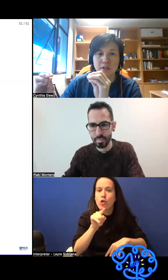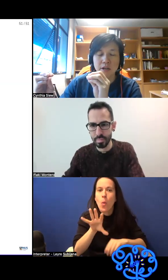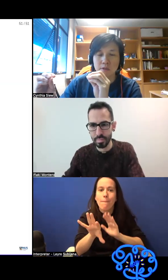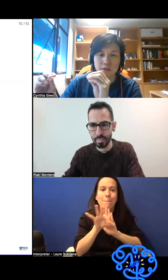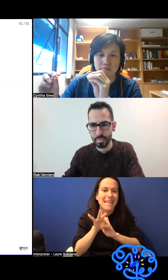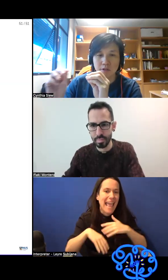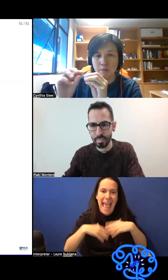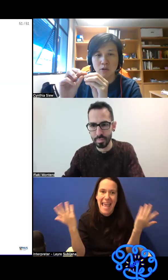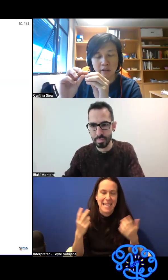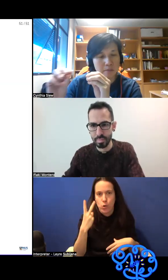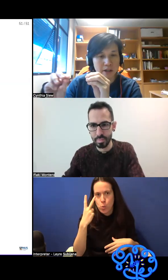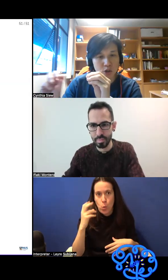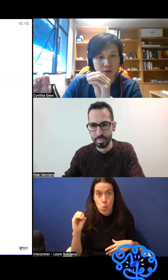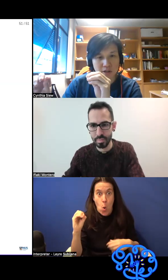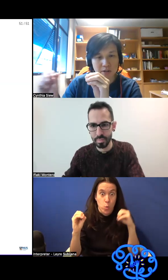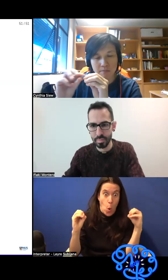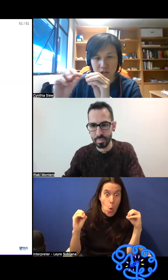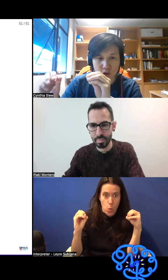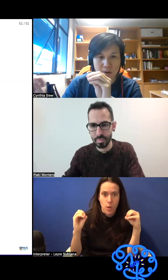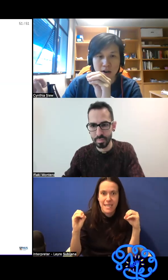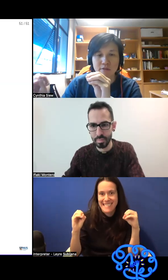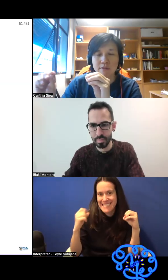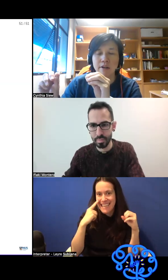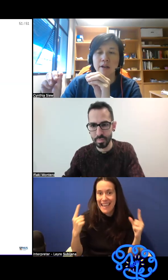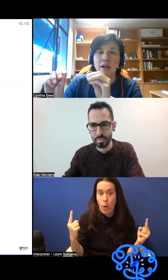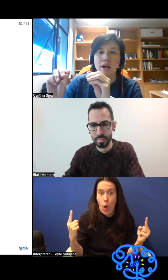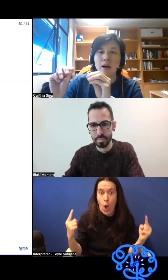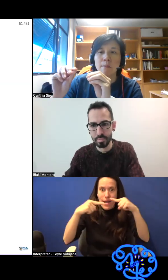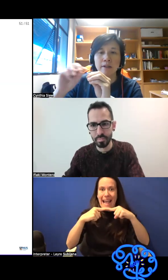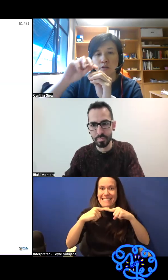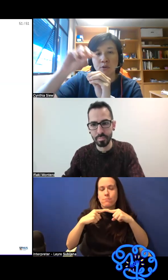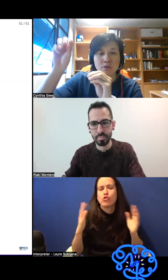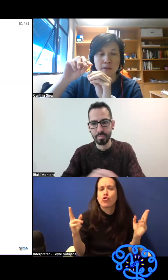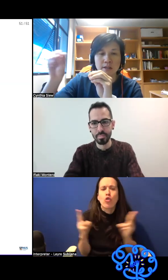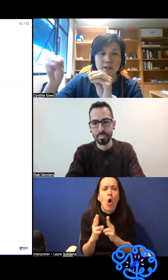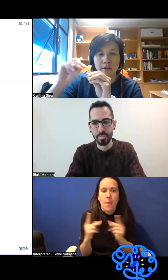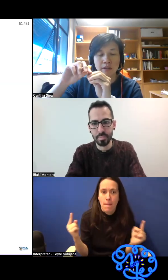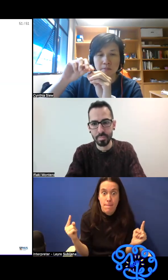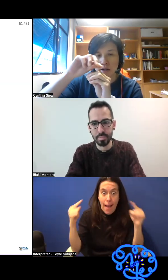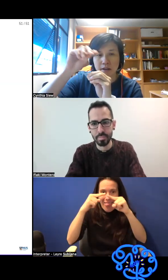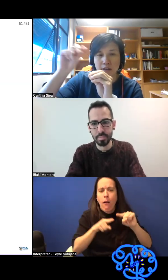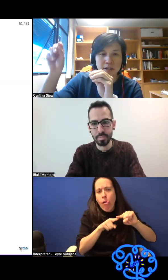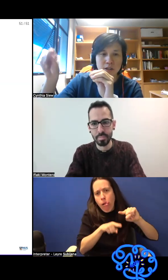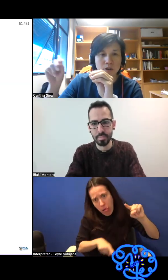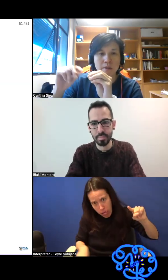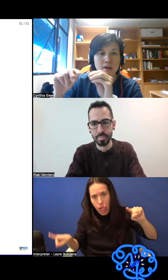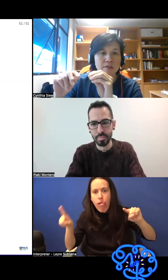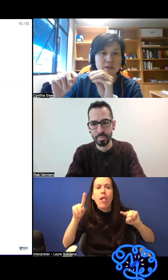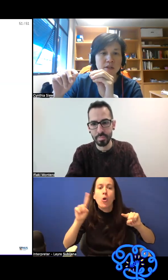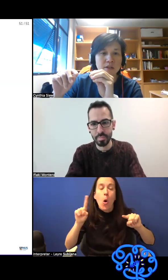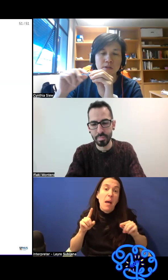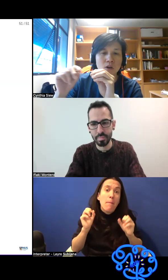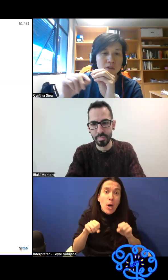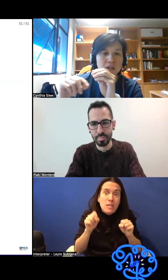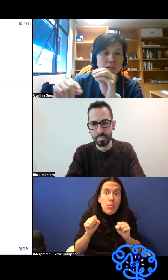nodes in a network, they'll be connected by a short path, right? But they will also be connected by other longer paths,